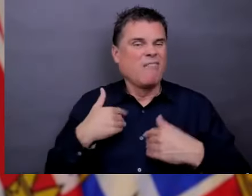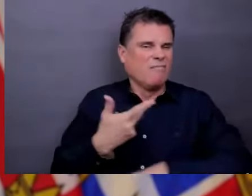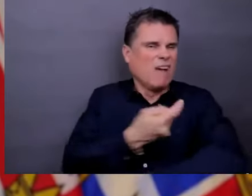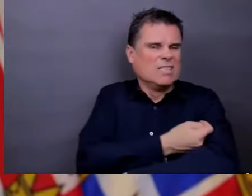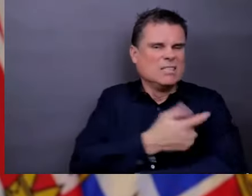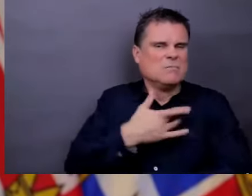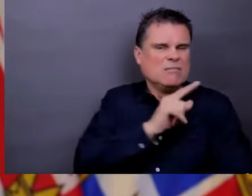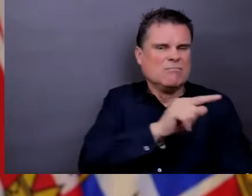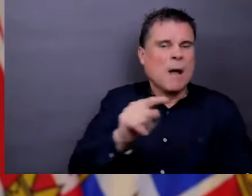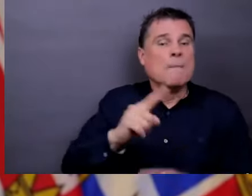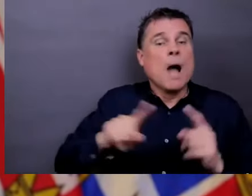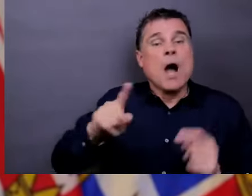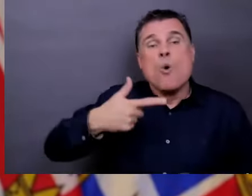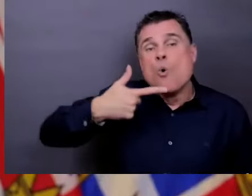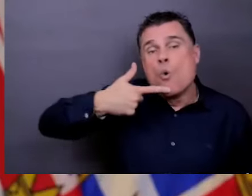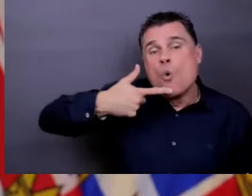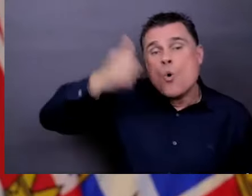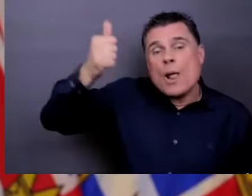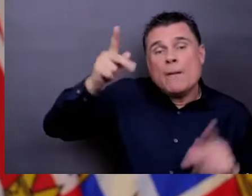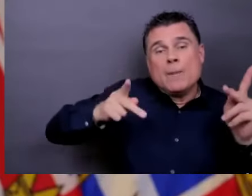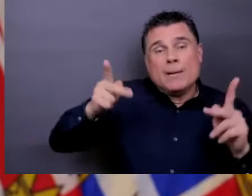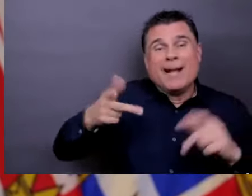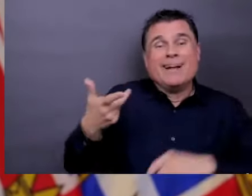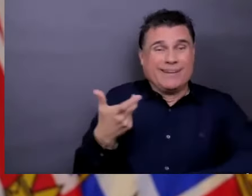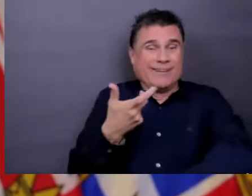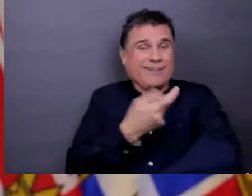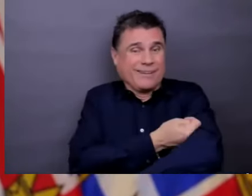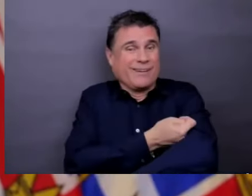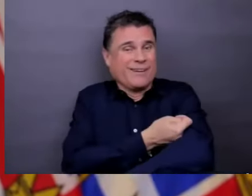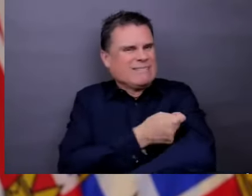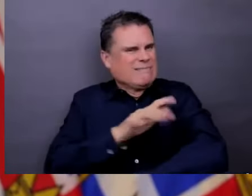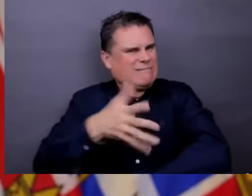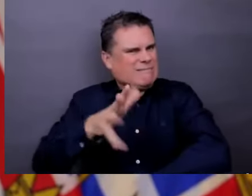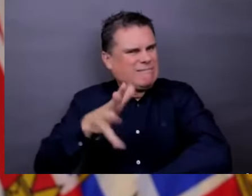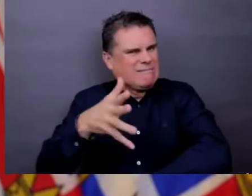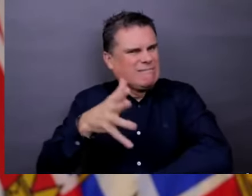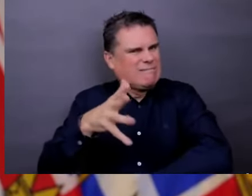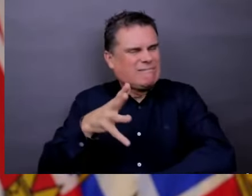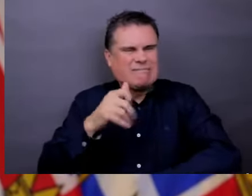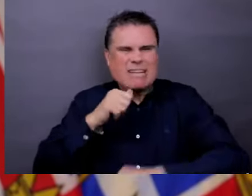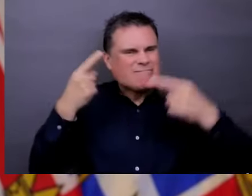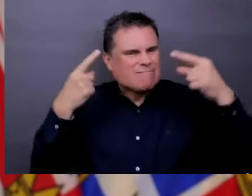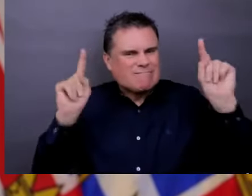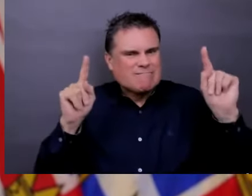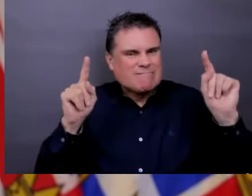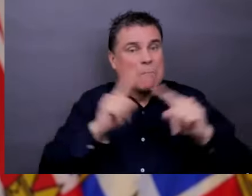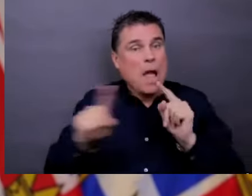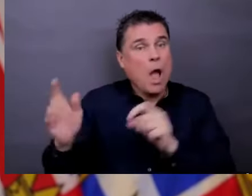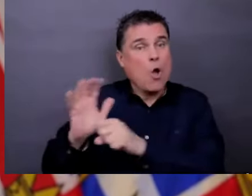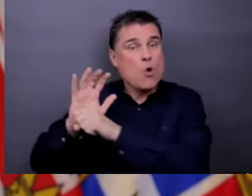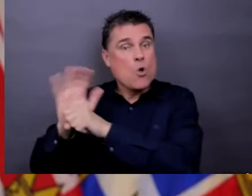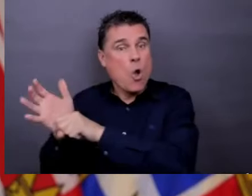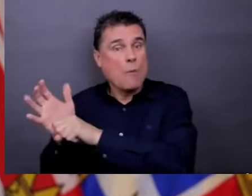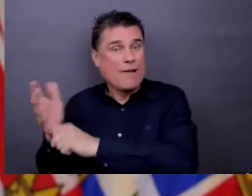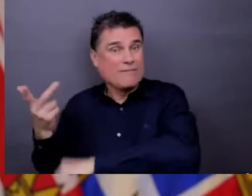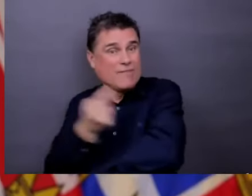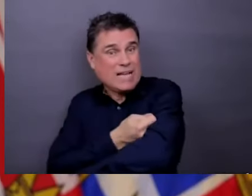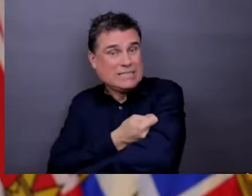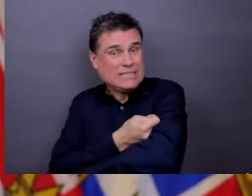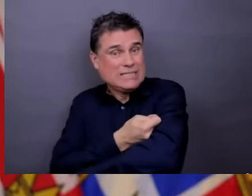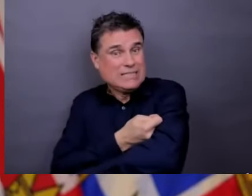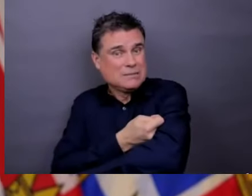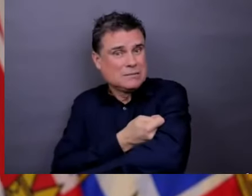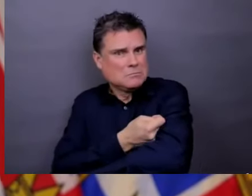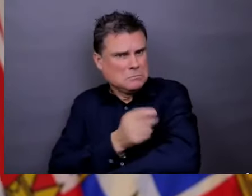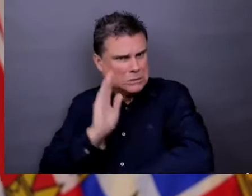themselves. That's, you know, miraculous in many ways. So while it is still important, and we will be targeting, there's